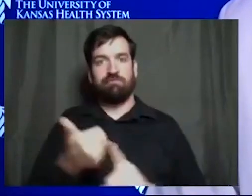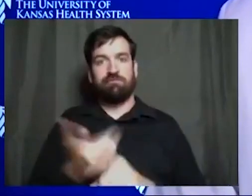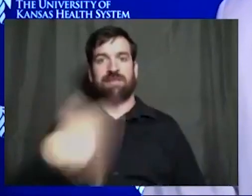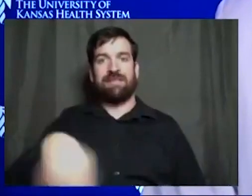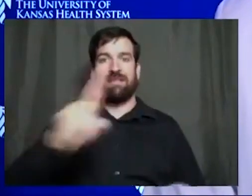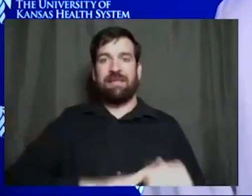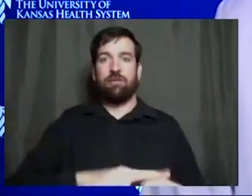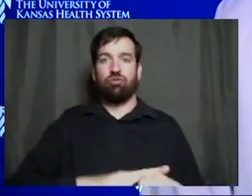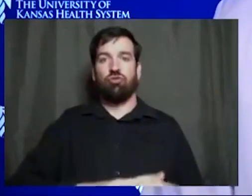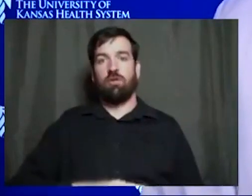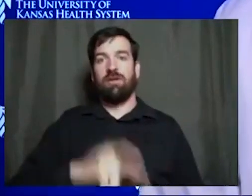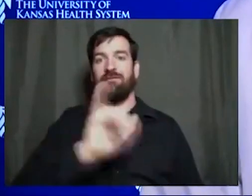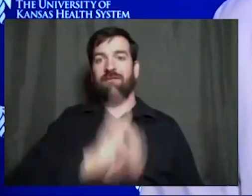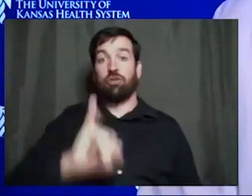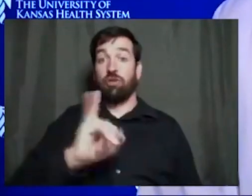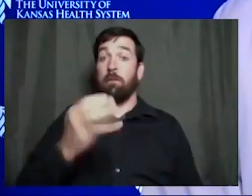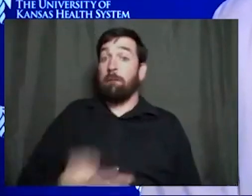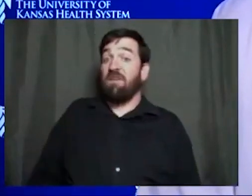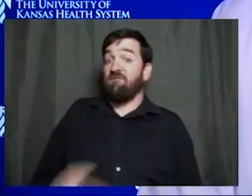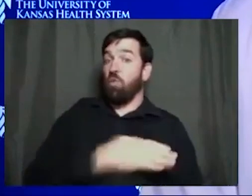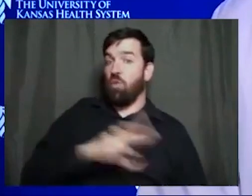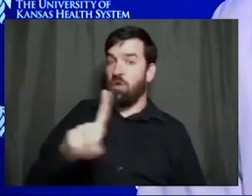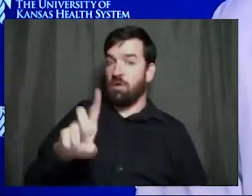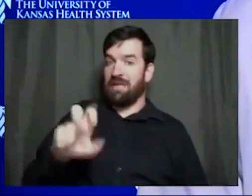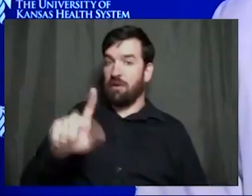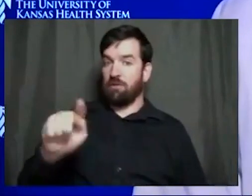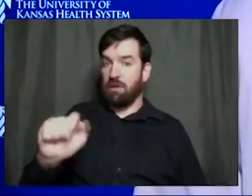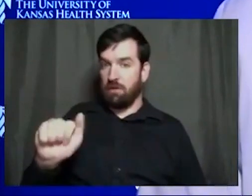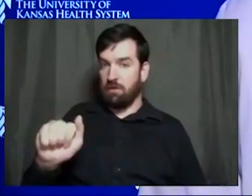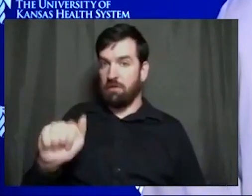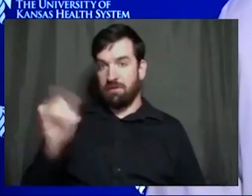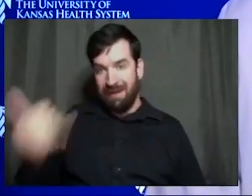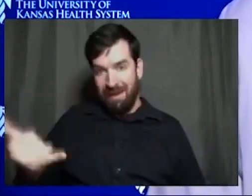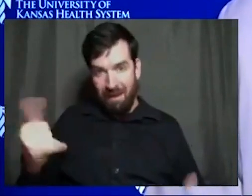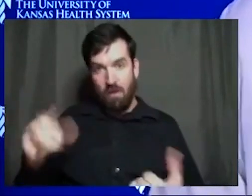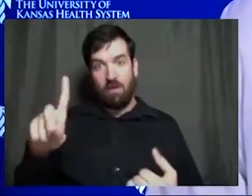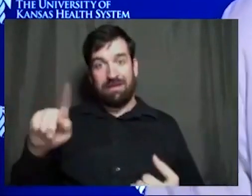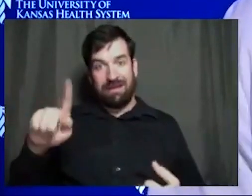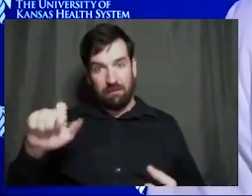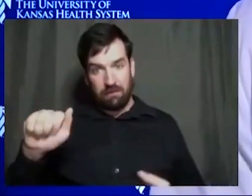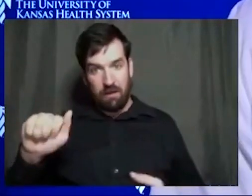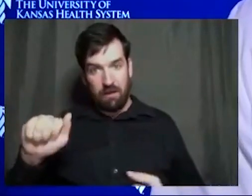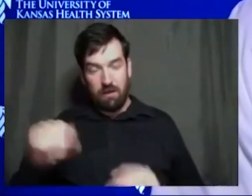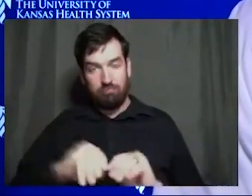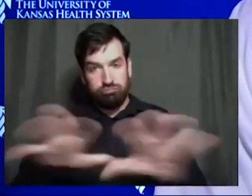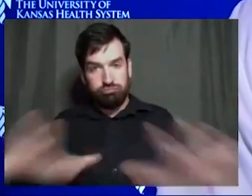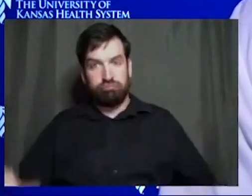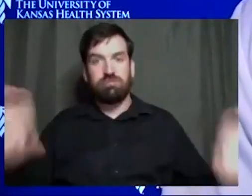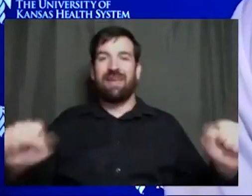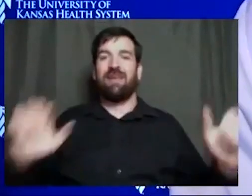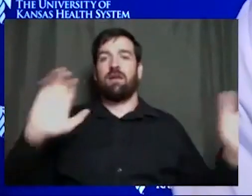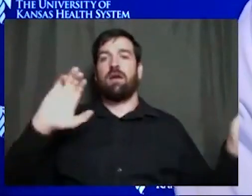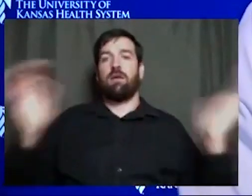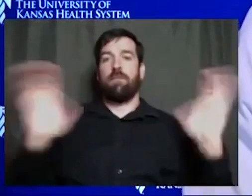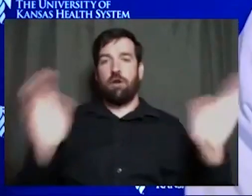Delta. And now with Delta variant going around and being spread so much, we can compare those two groups of people as well. Hey,